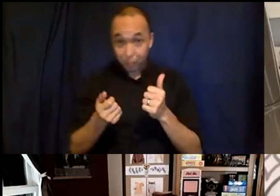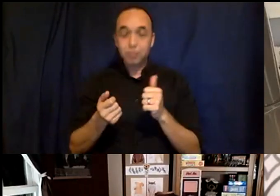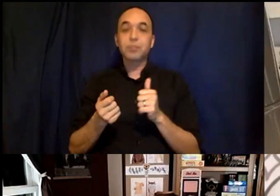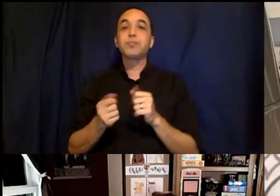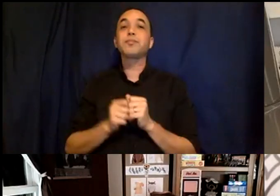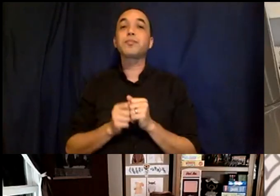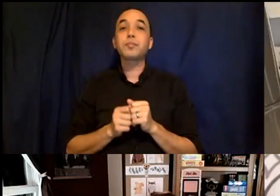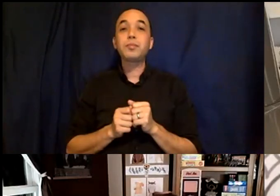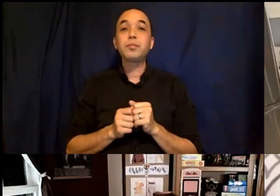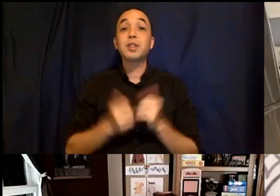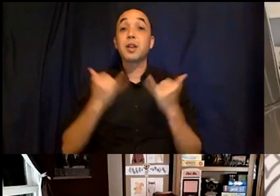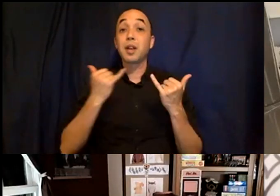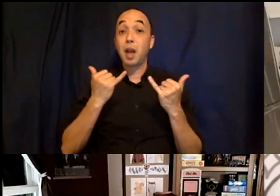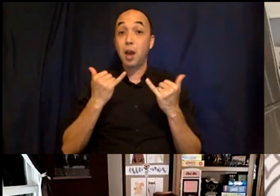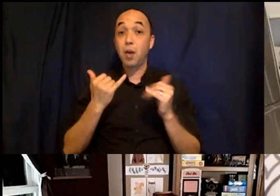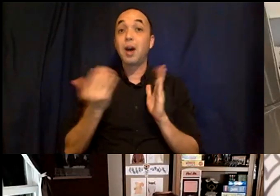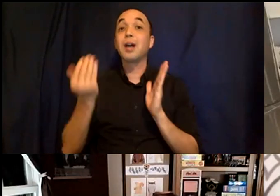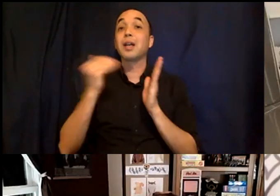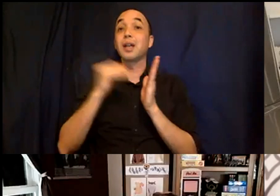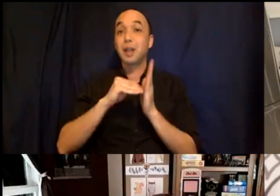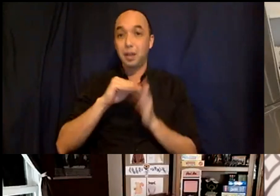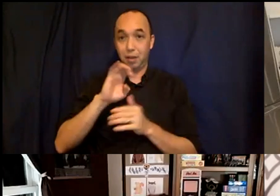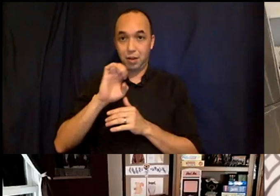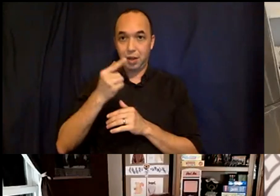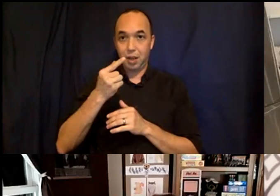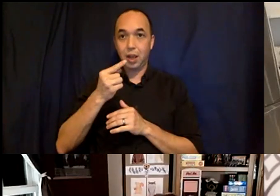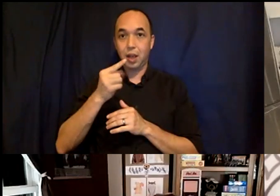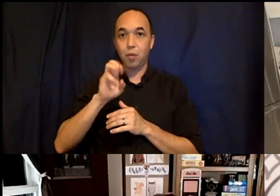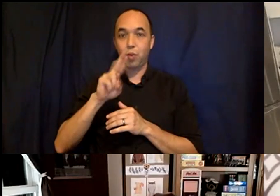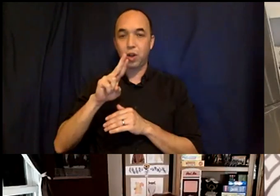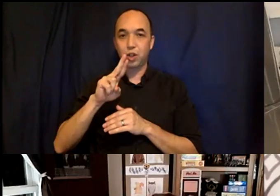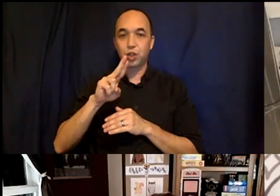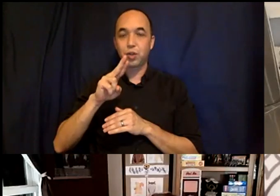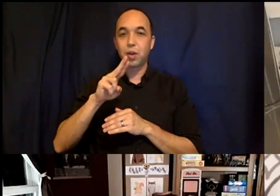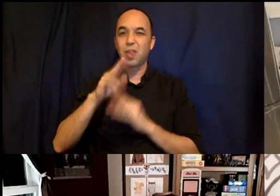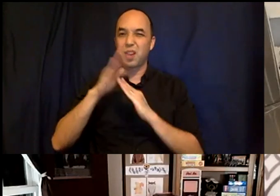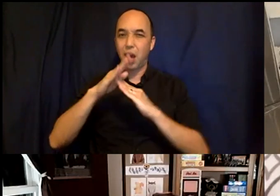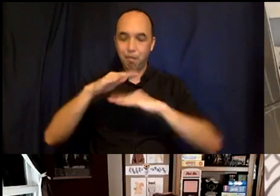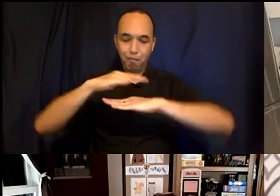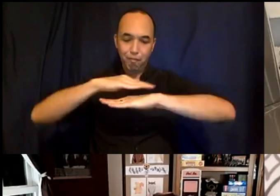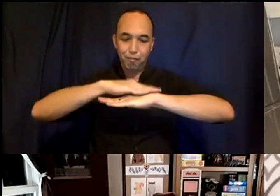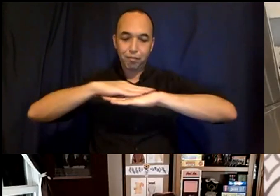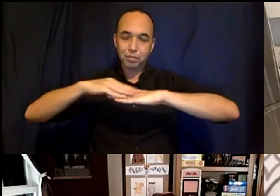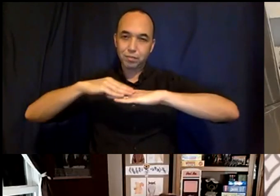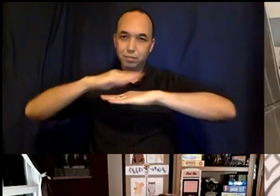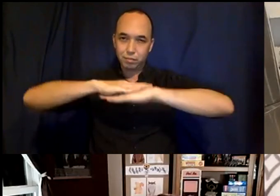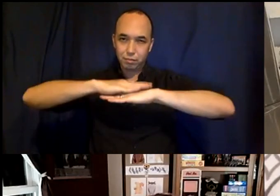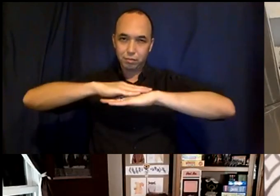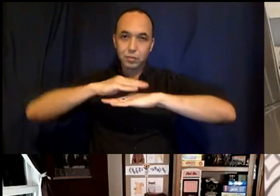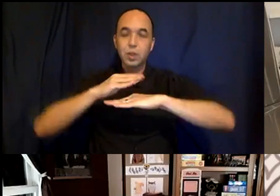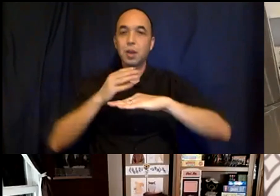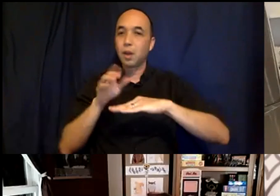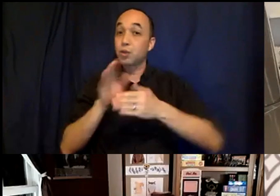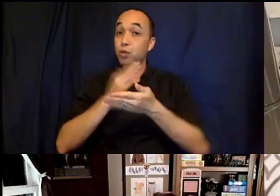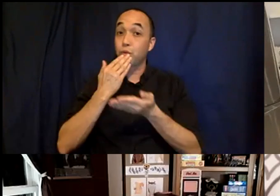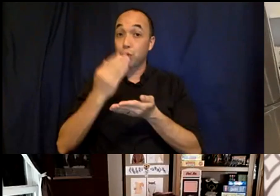I want to do another egg wash over the top. You want to do this with like any pies or anything. This is what helps get